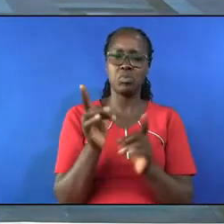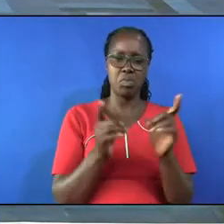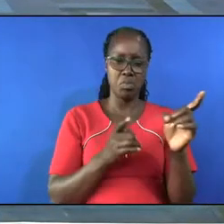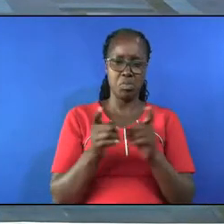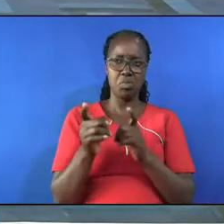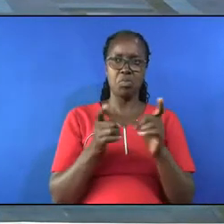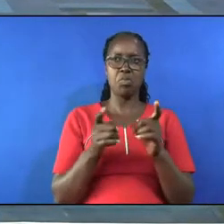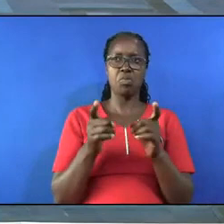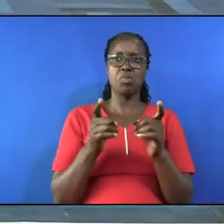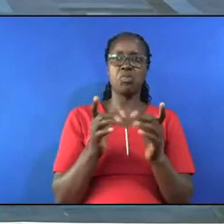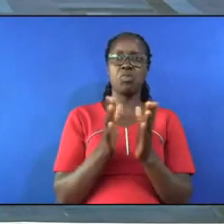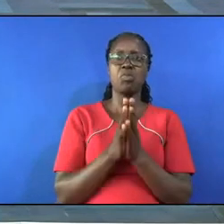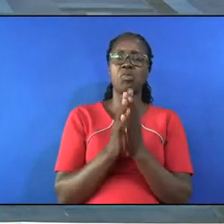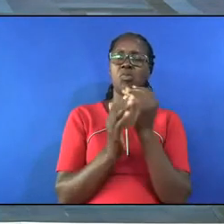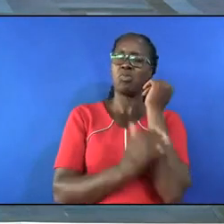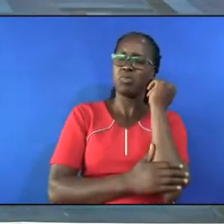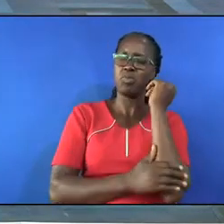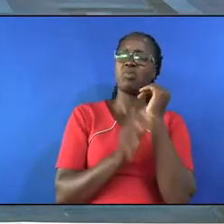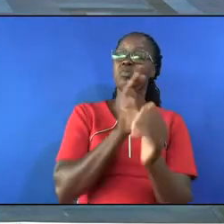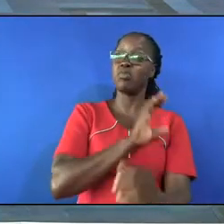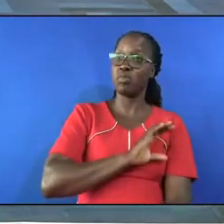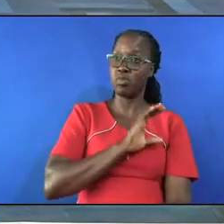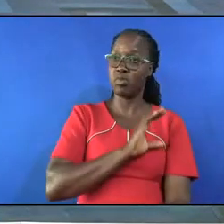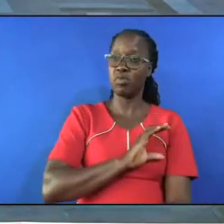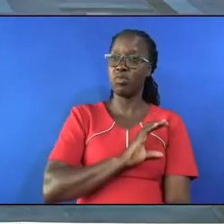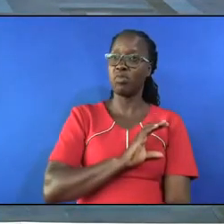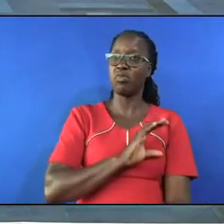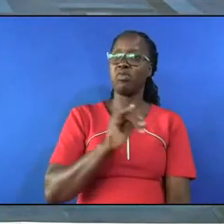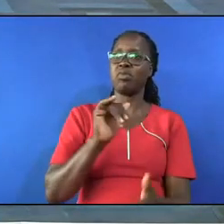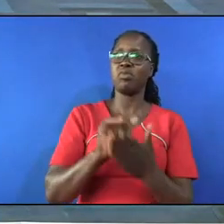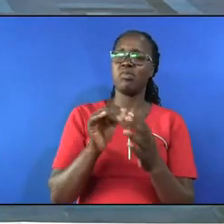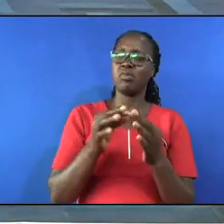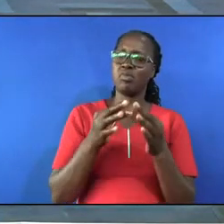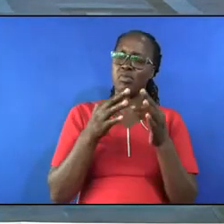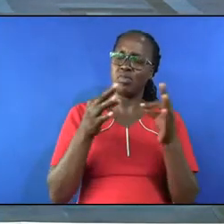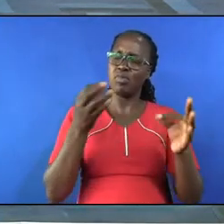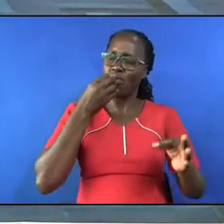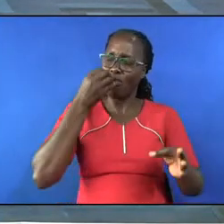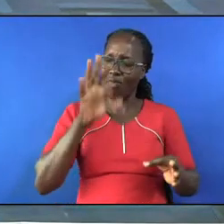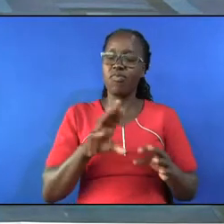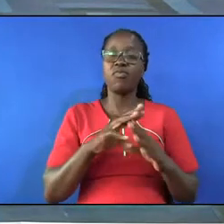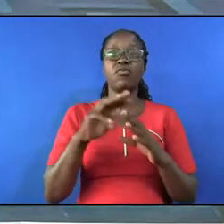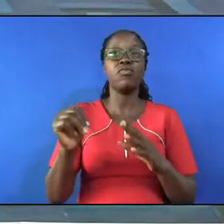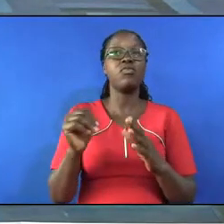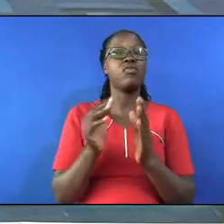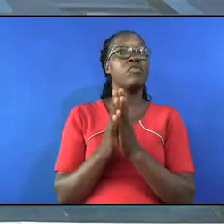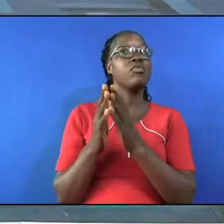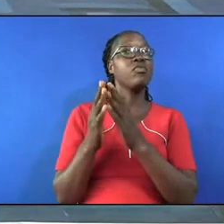with traits of character that are a lifelong curse to them